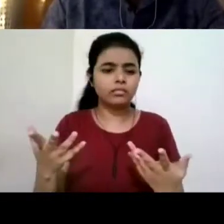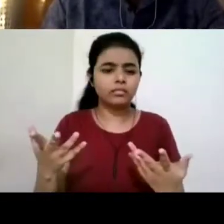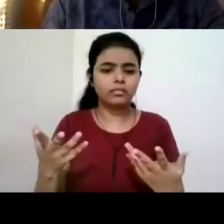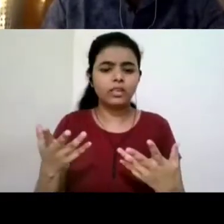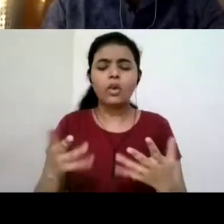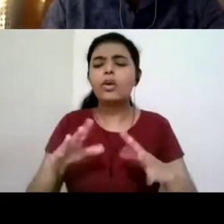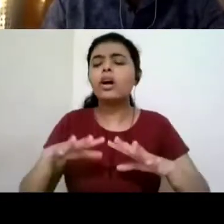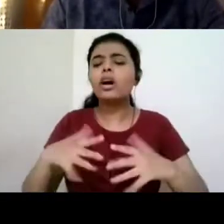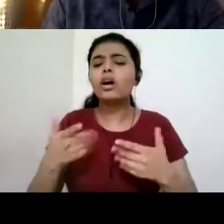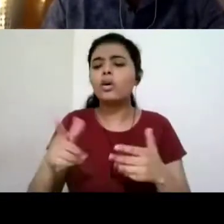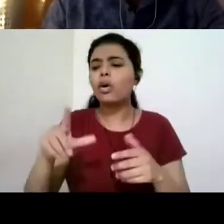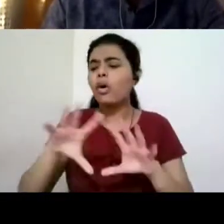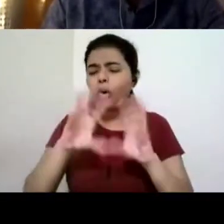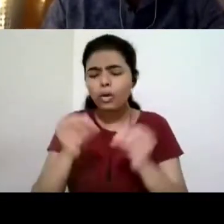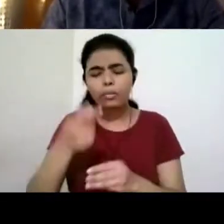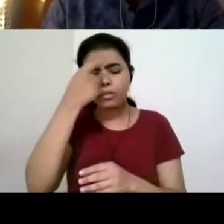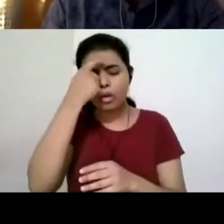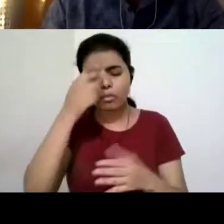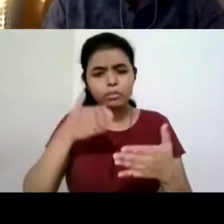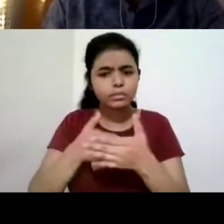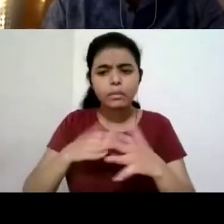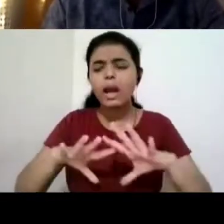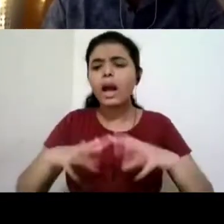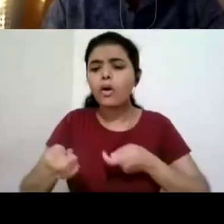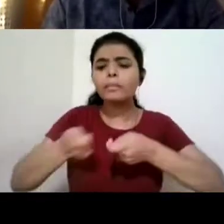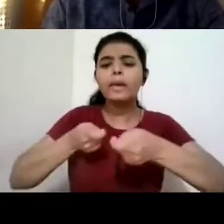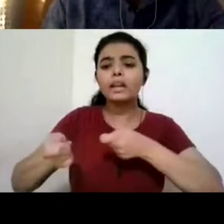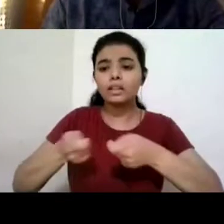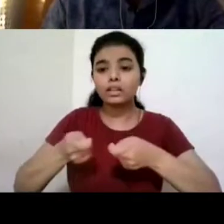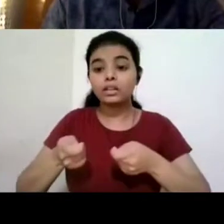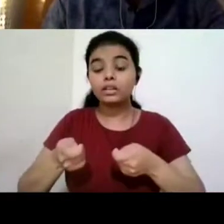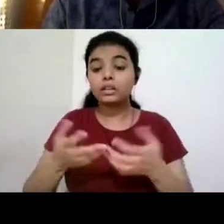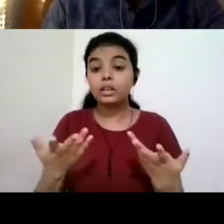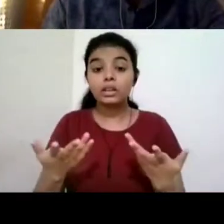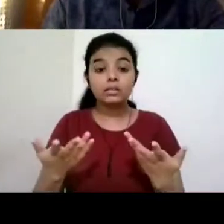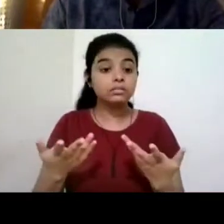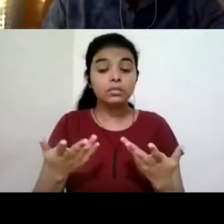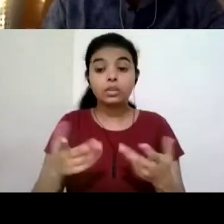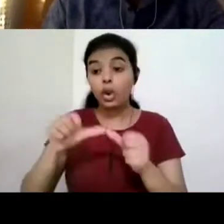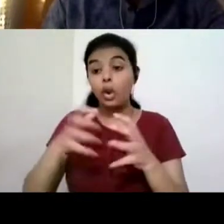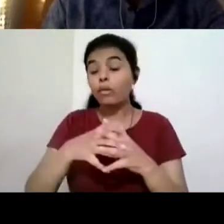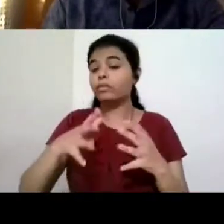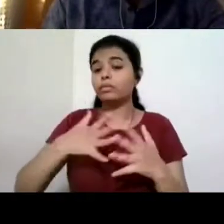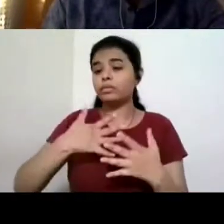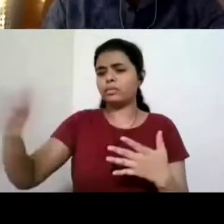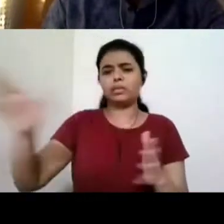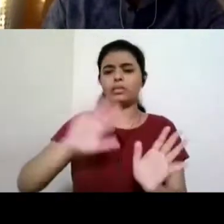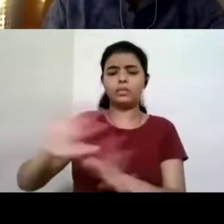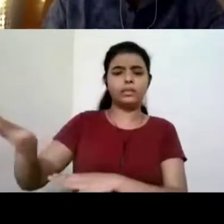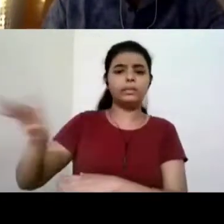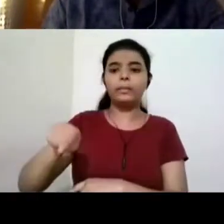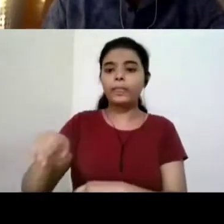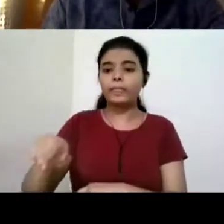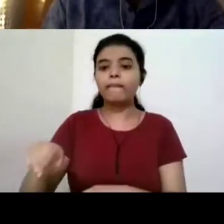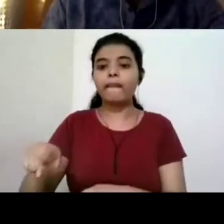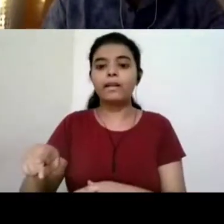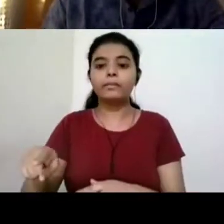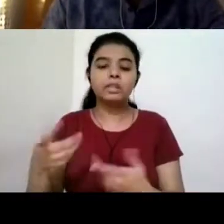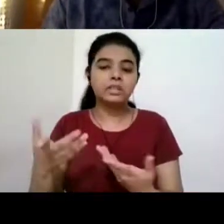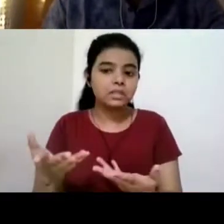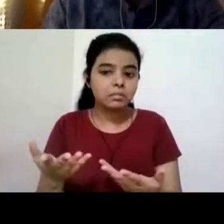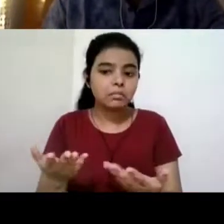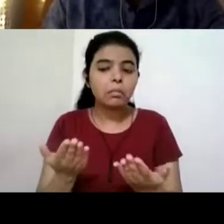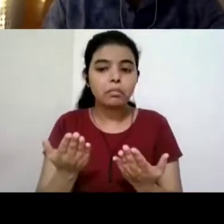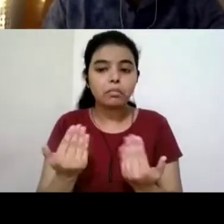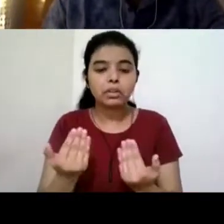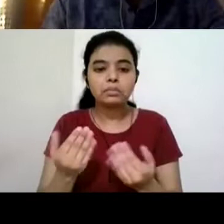you perceive the whole issue, if you have gone run foul of the law, then that itself can become a basis for you being